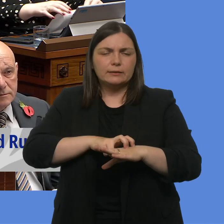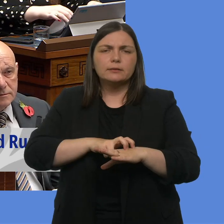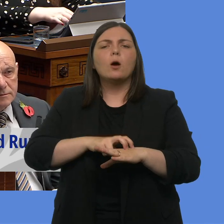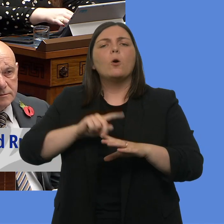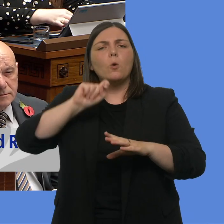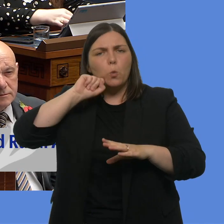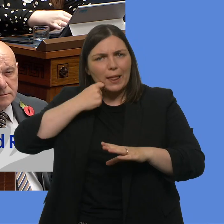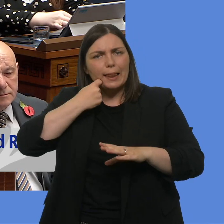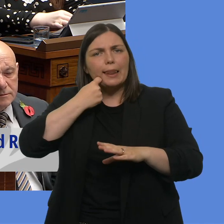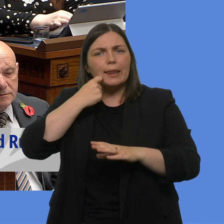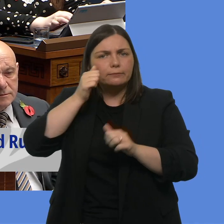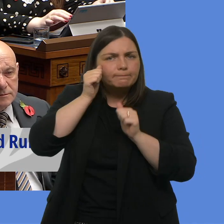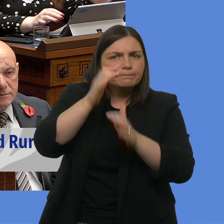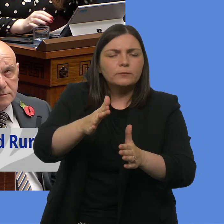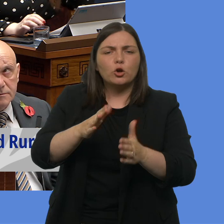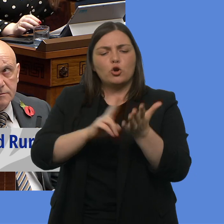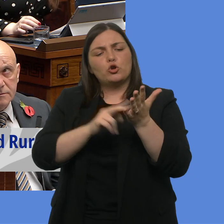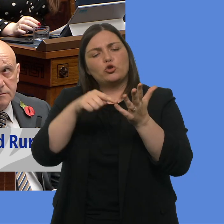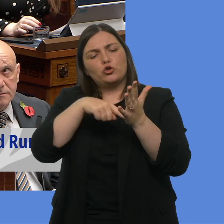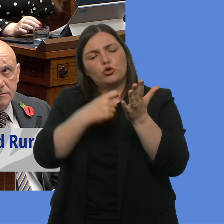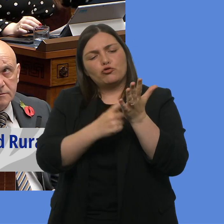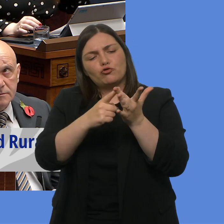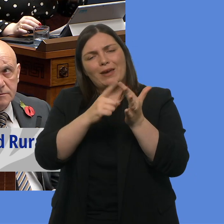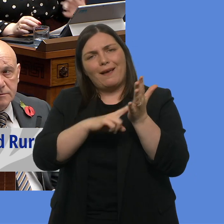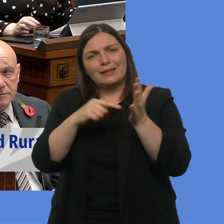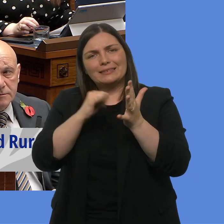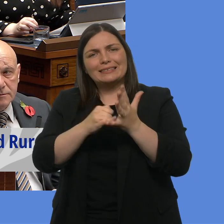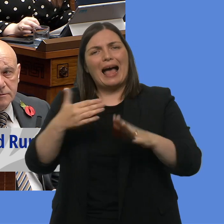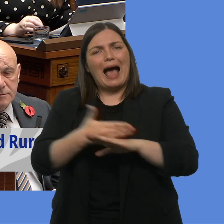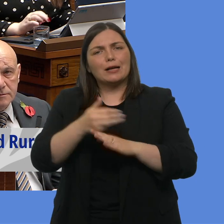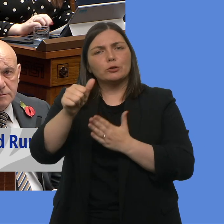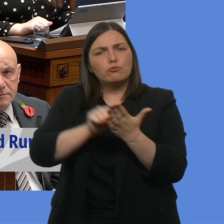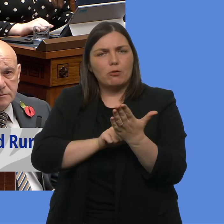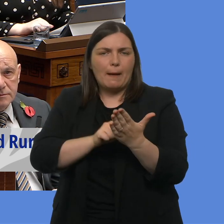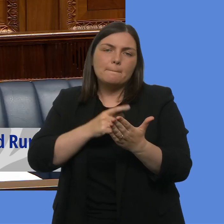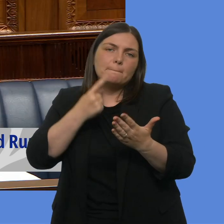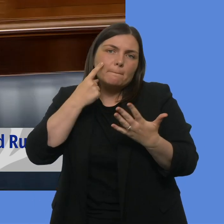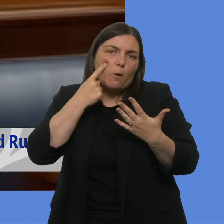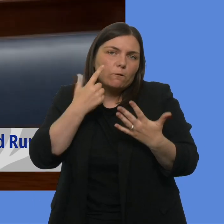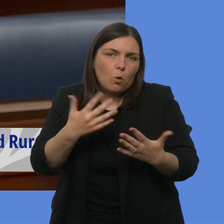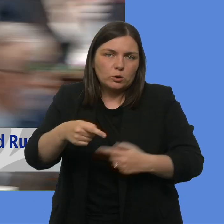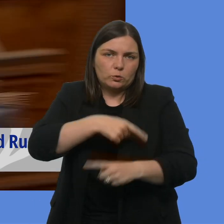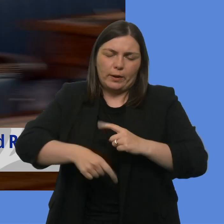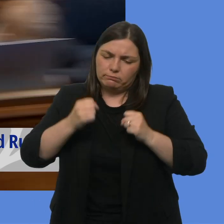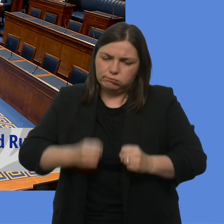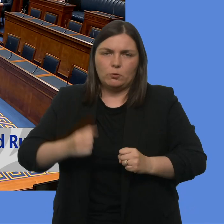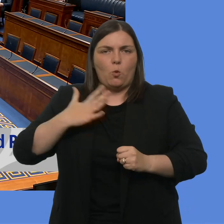programme and the consultation we're going to undertake in that regard, because that's a key measure to improve water quality. Conn Egan. Thank you, Mr. Speaker. Thank